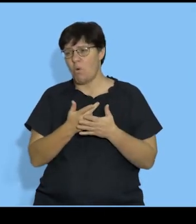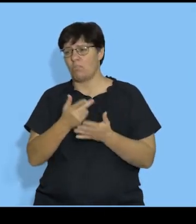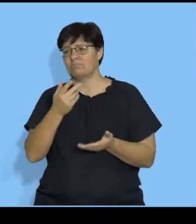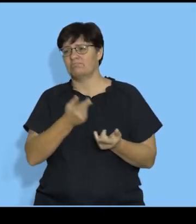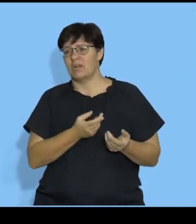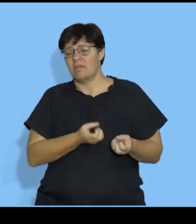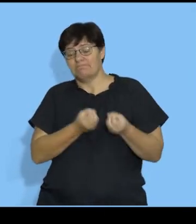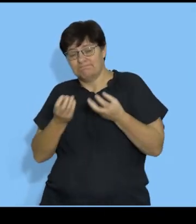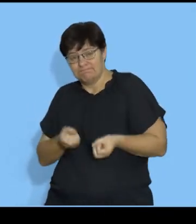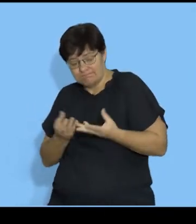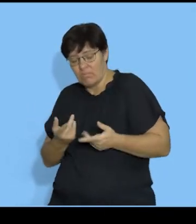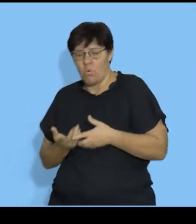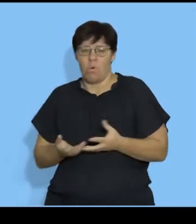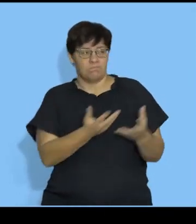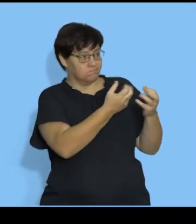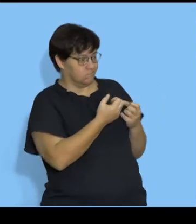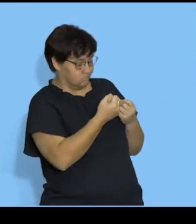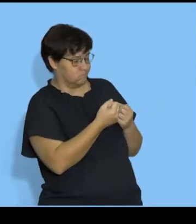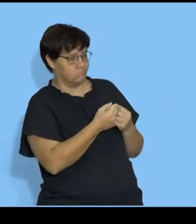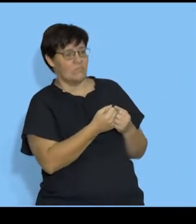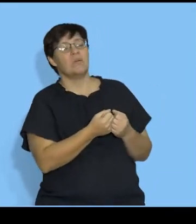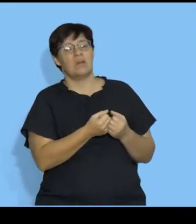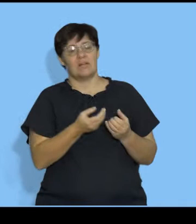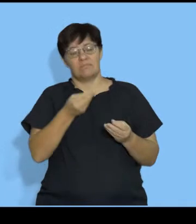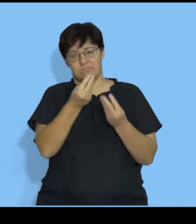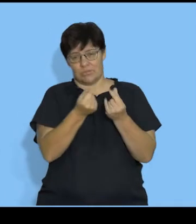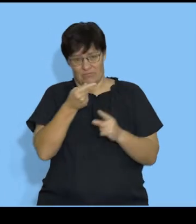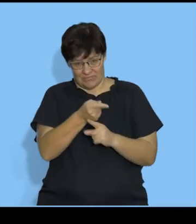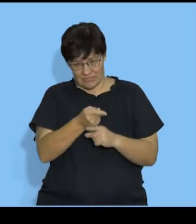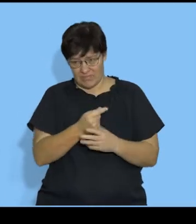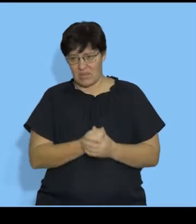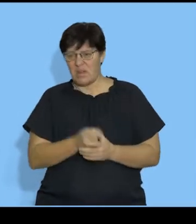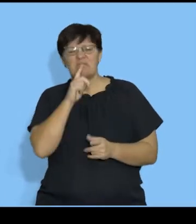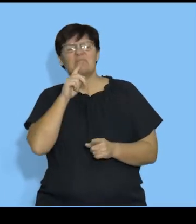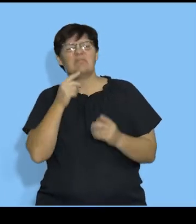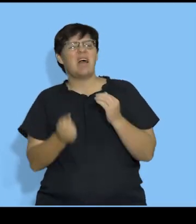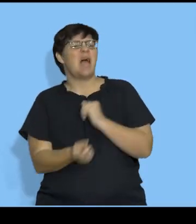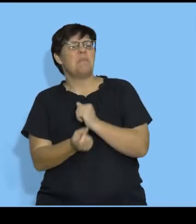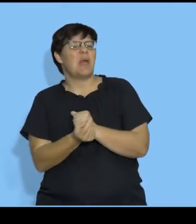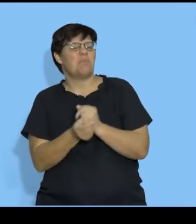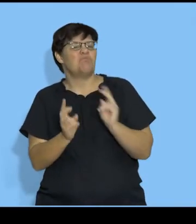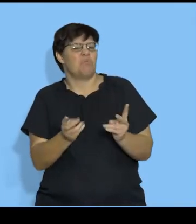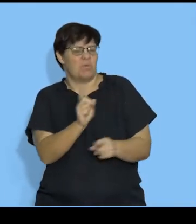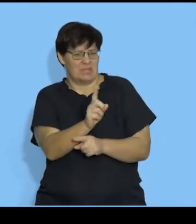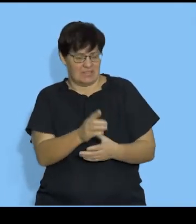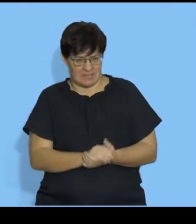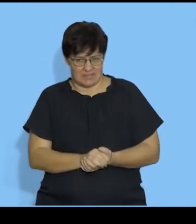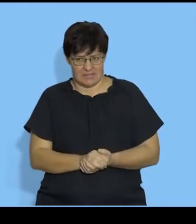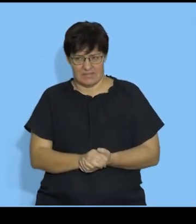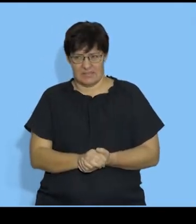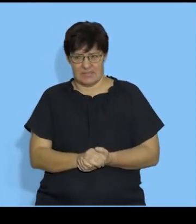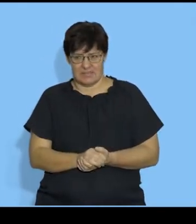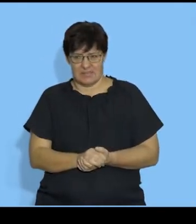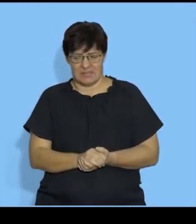two actually gives us what exactly happens in a typical redox reaction. Right. Okay. Now the